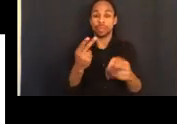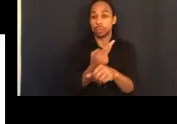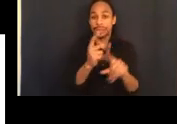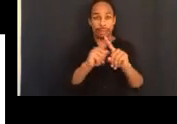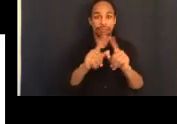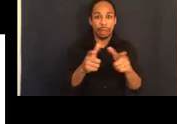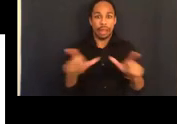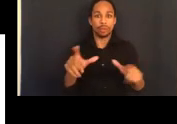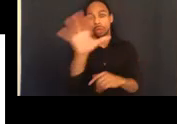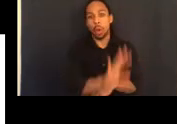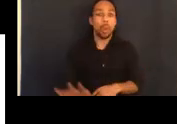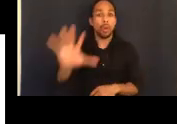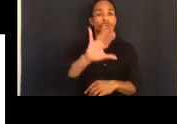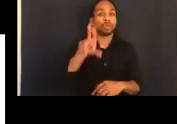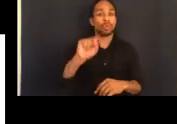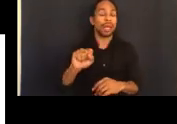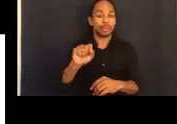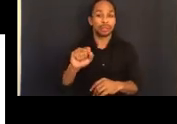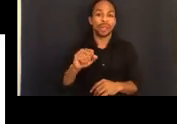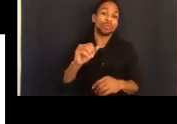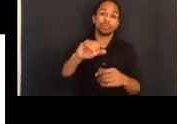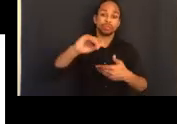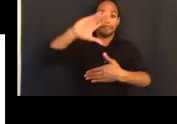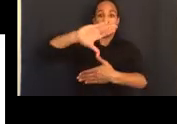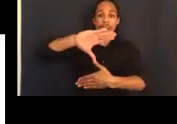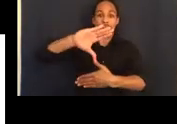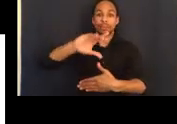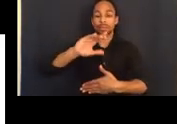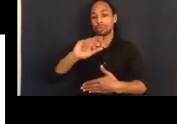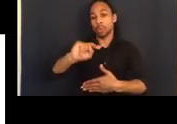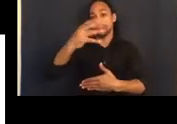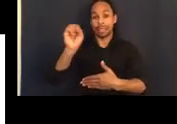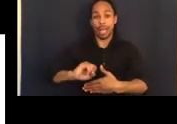Americas about prevention and symptoms of